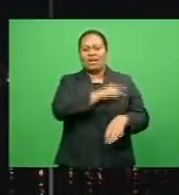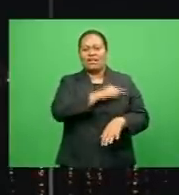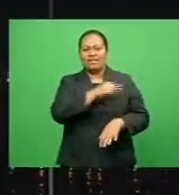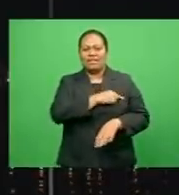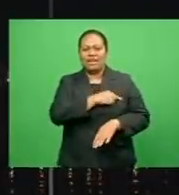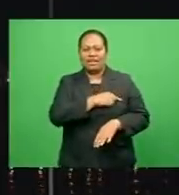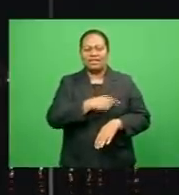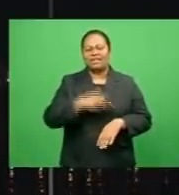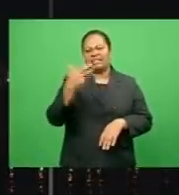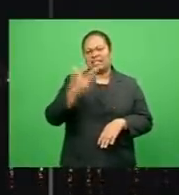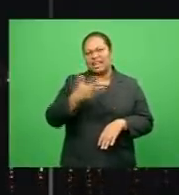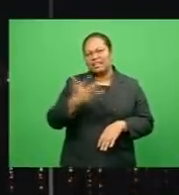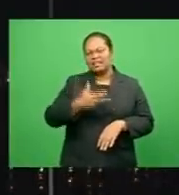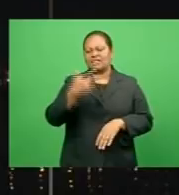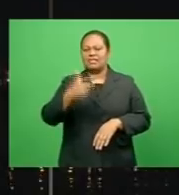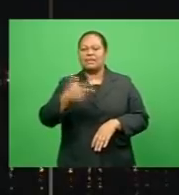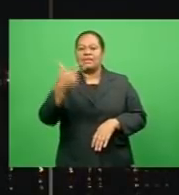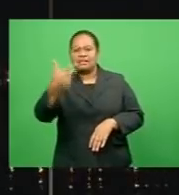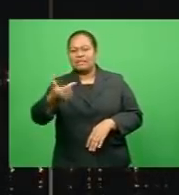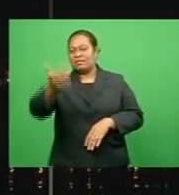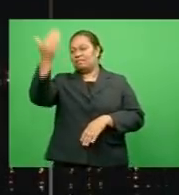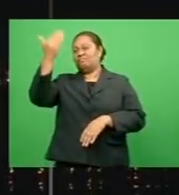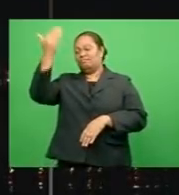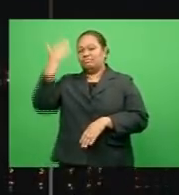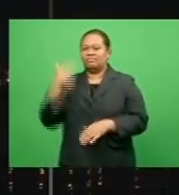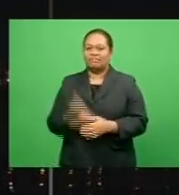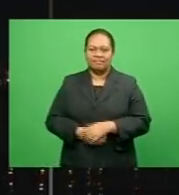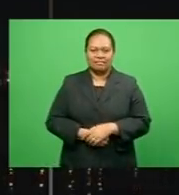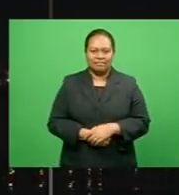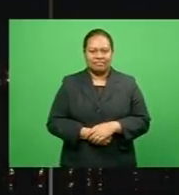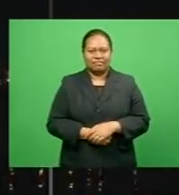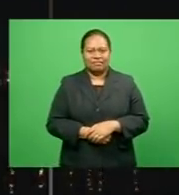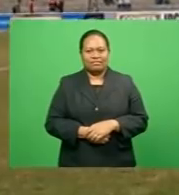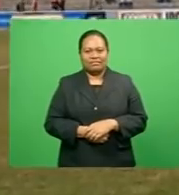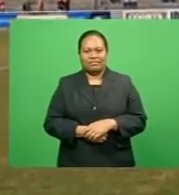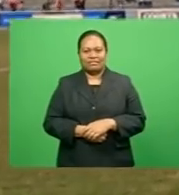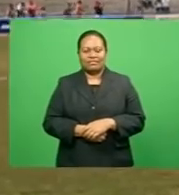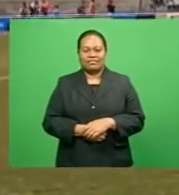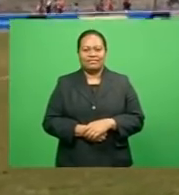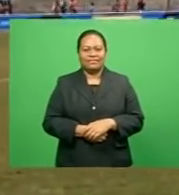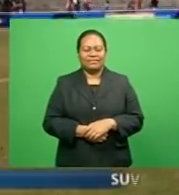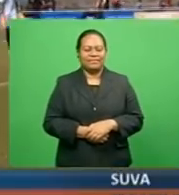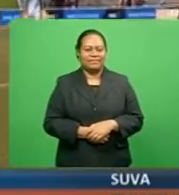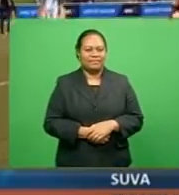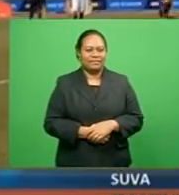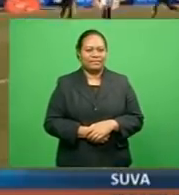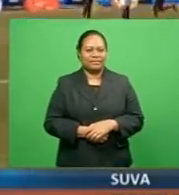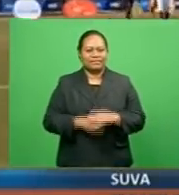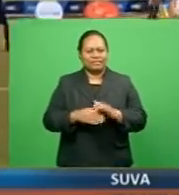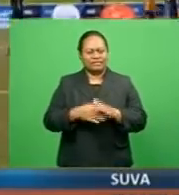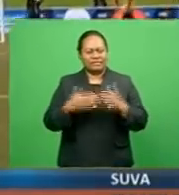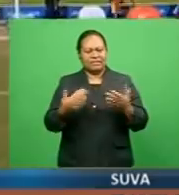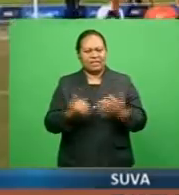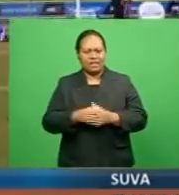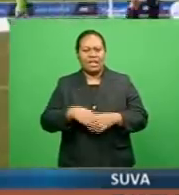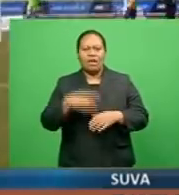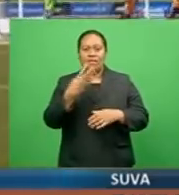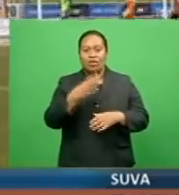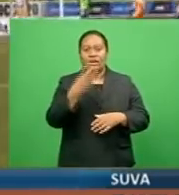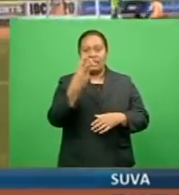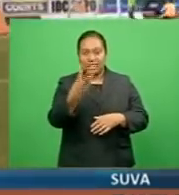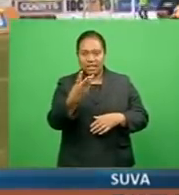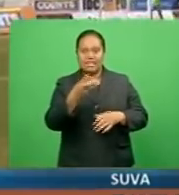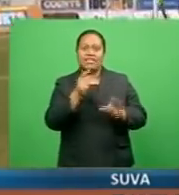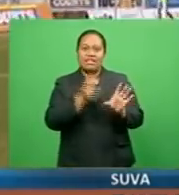in 1977. Tale Matairakula reports. Breaking the drought after 43 years